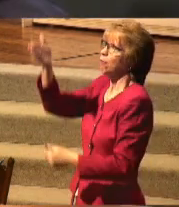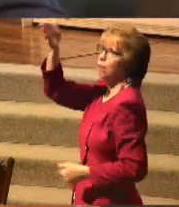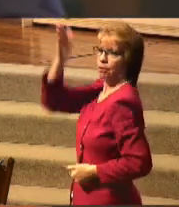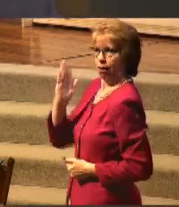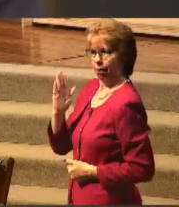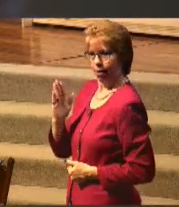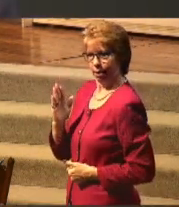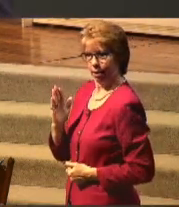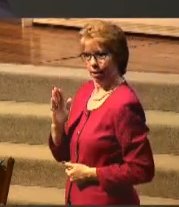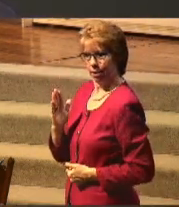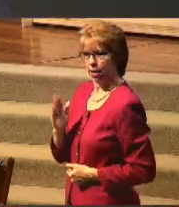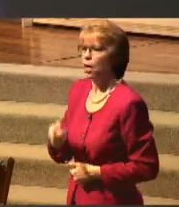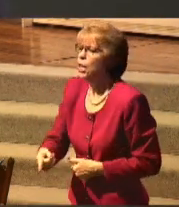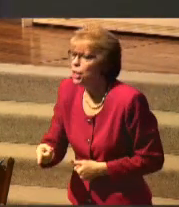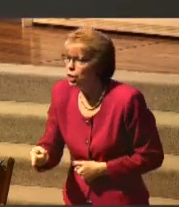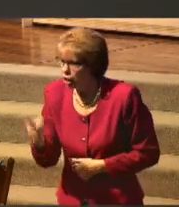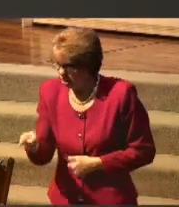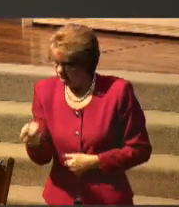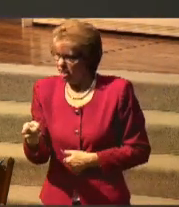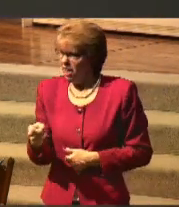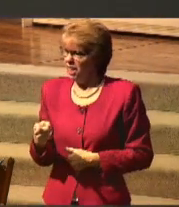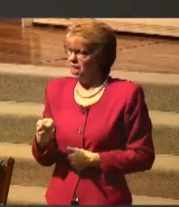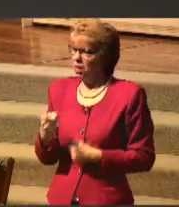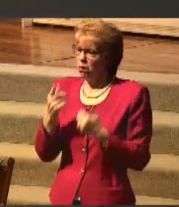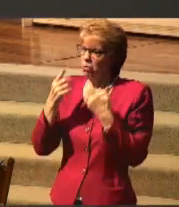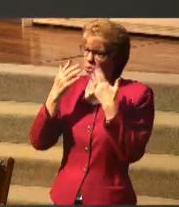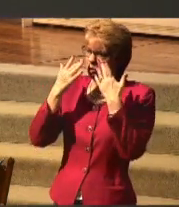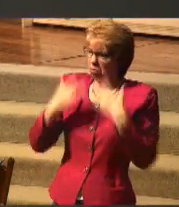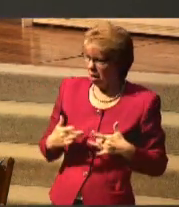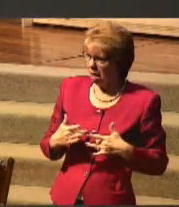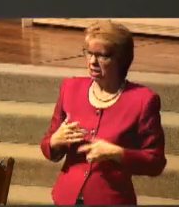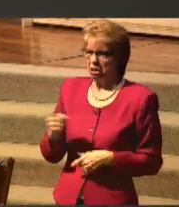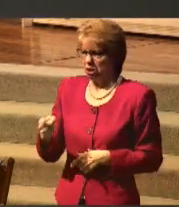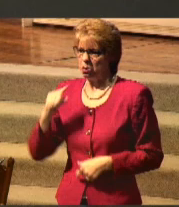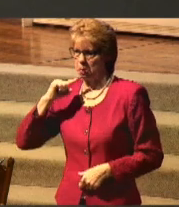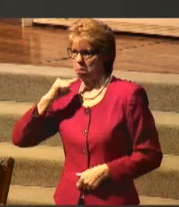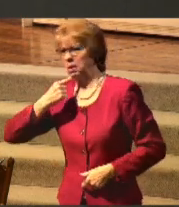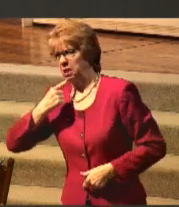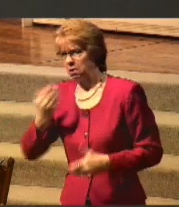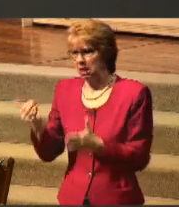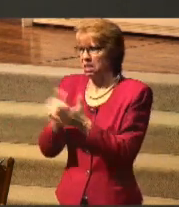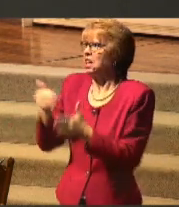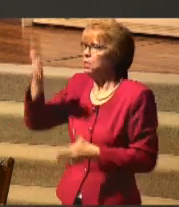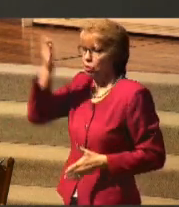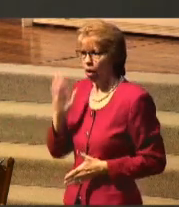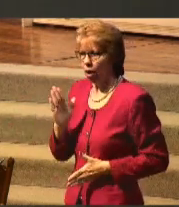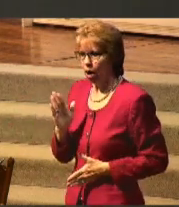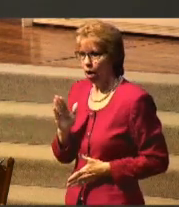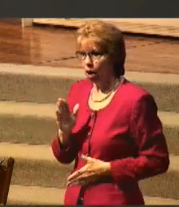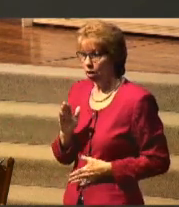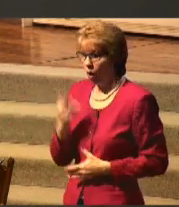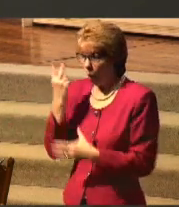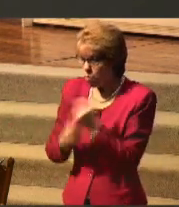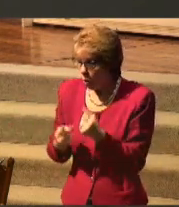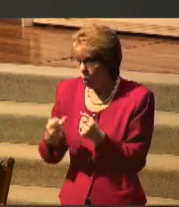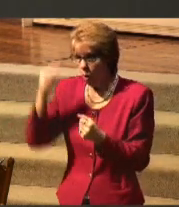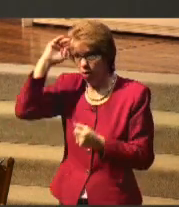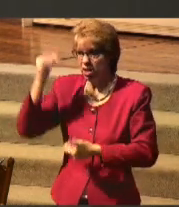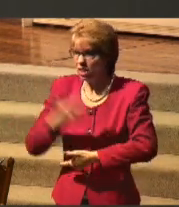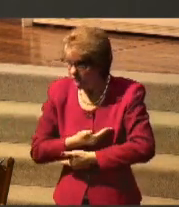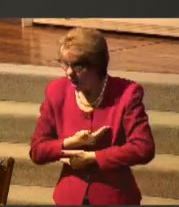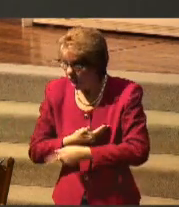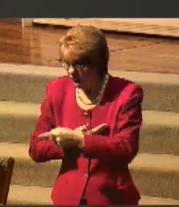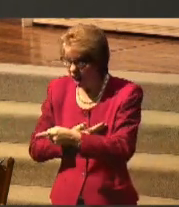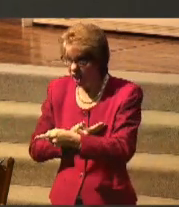was distressed and even bitter against God, because she lost both of her sons and her